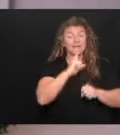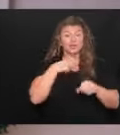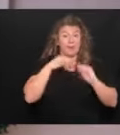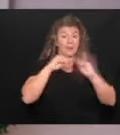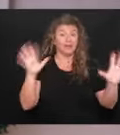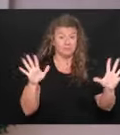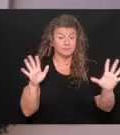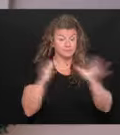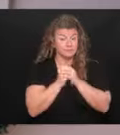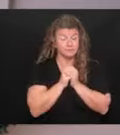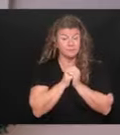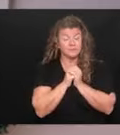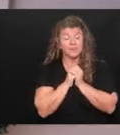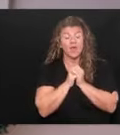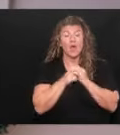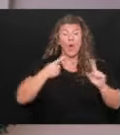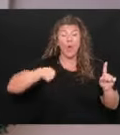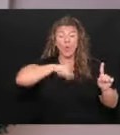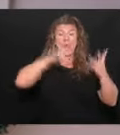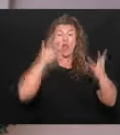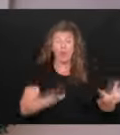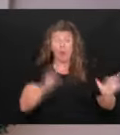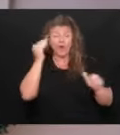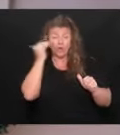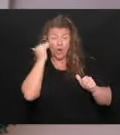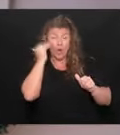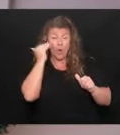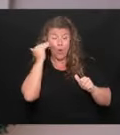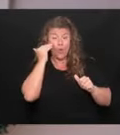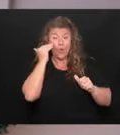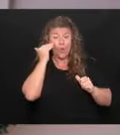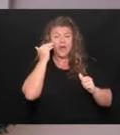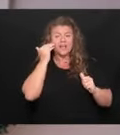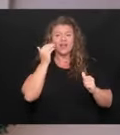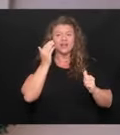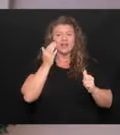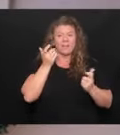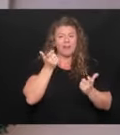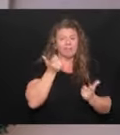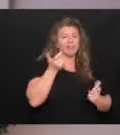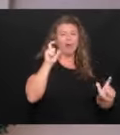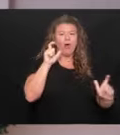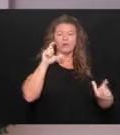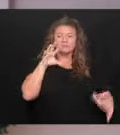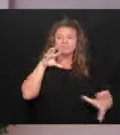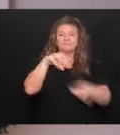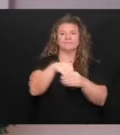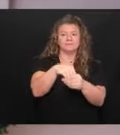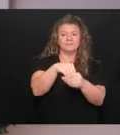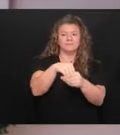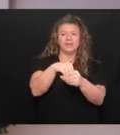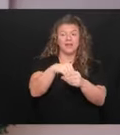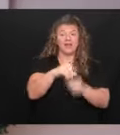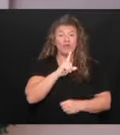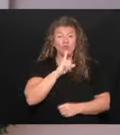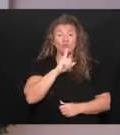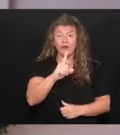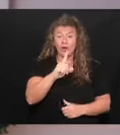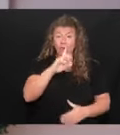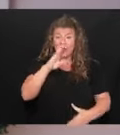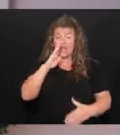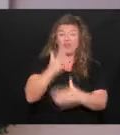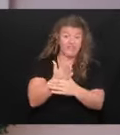clearly. So we know that by a large margin, the real intervention that